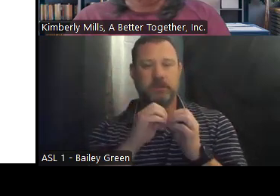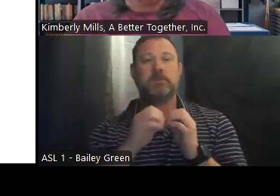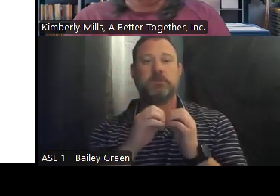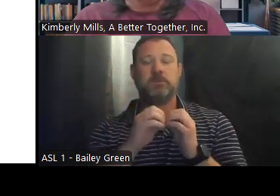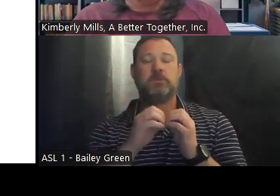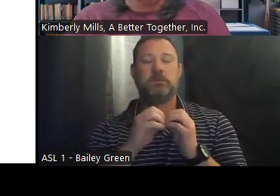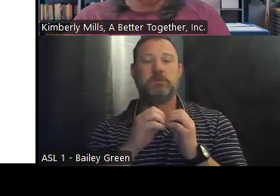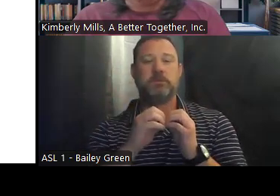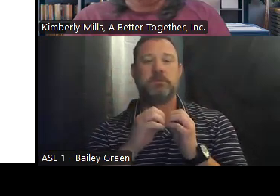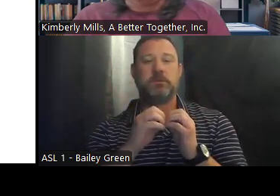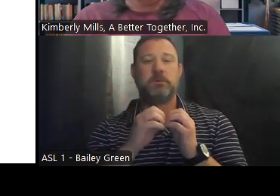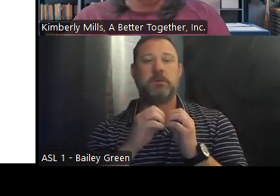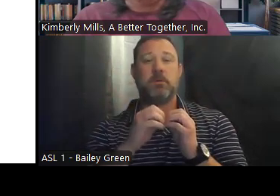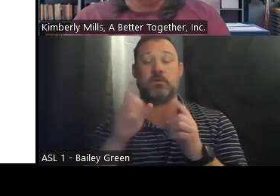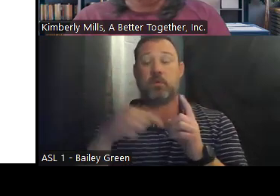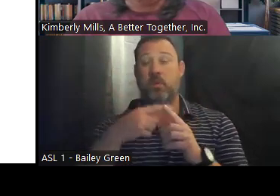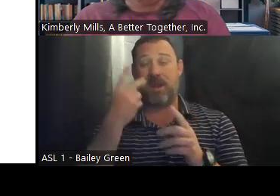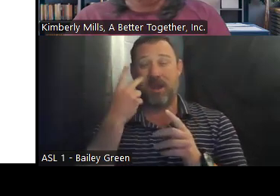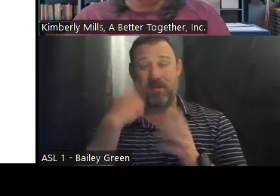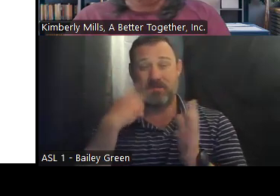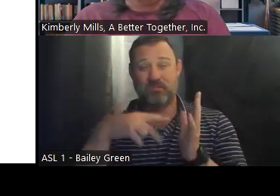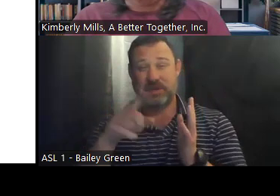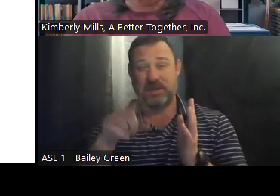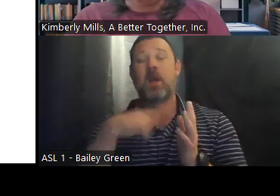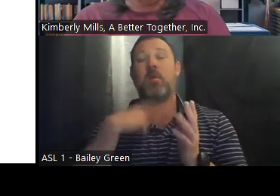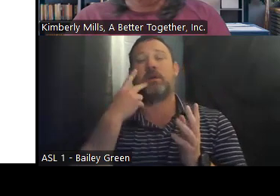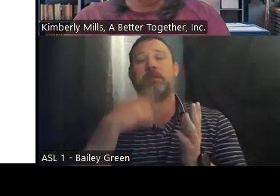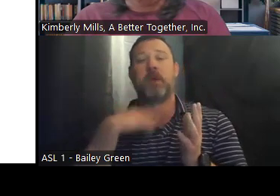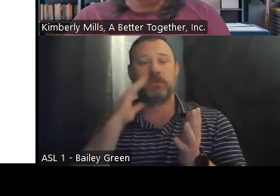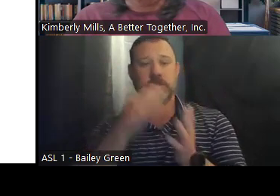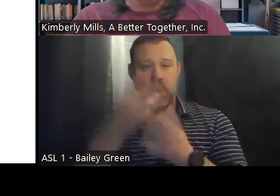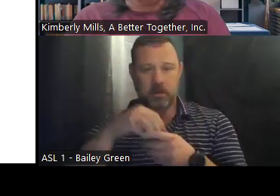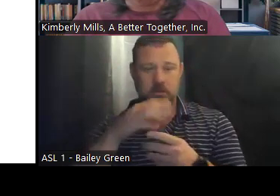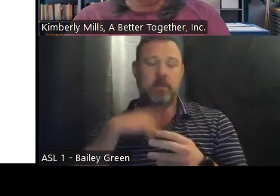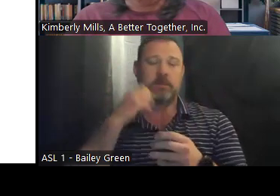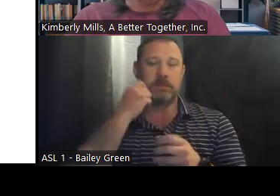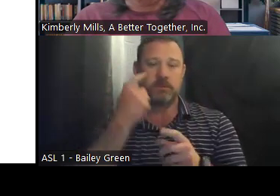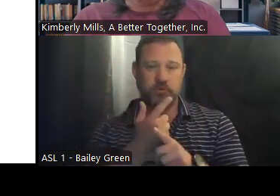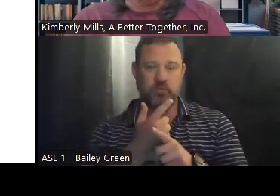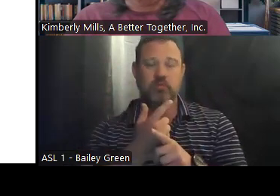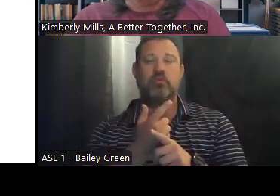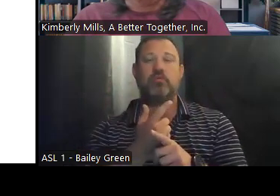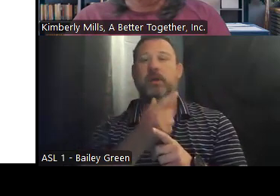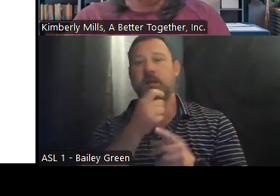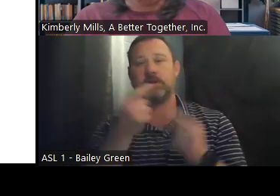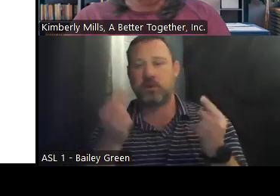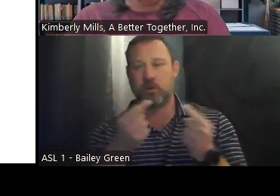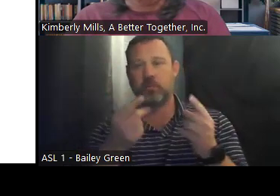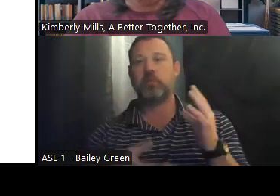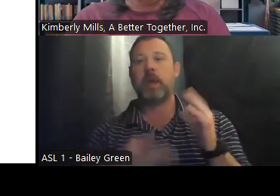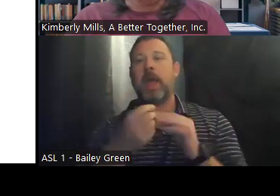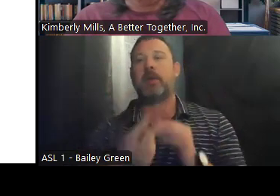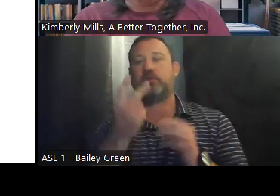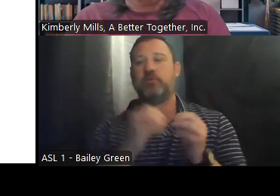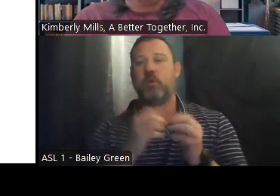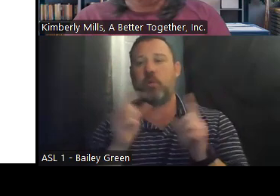it. Okay? Because when I read this kind of stuff, I want to see my son in it. I want to see my sister. I want to see it. And it doesn't hurt to add 2 more